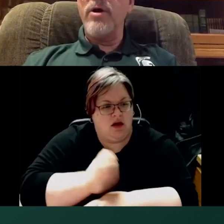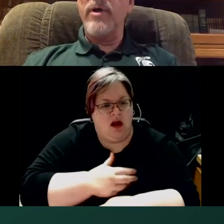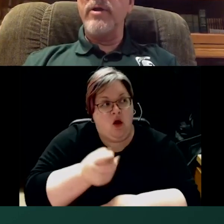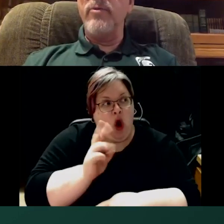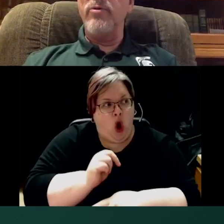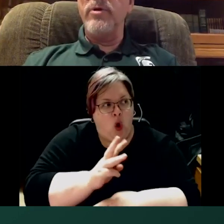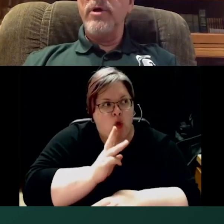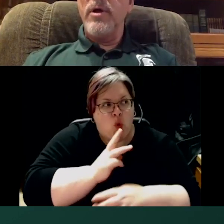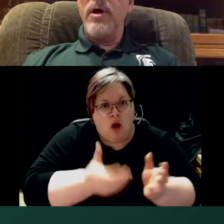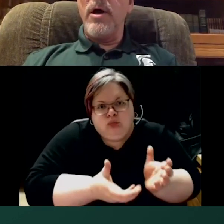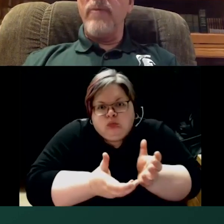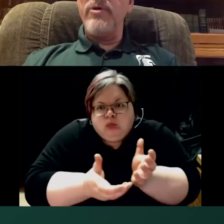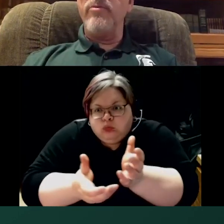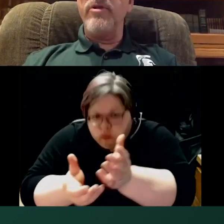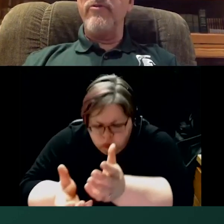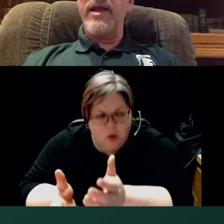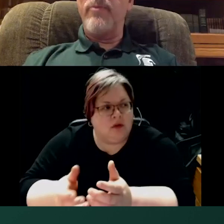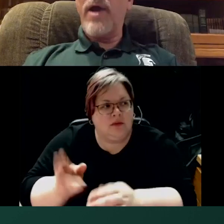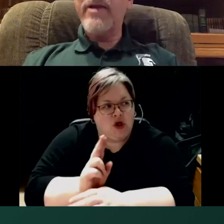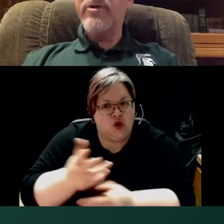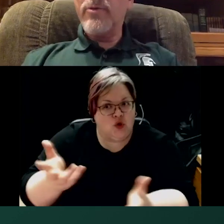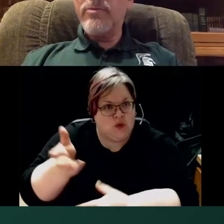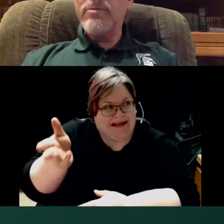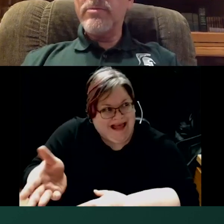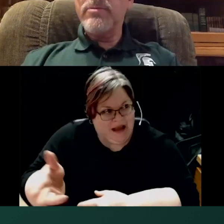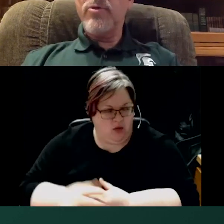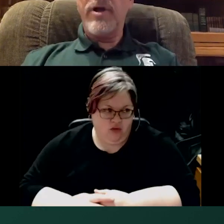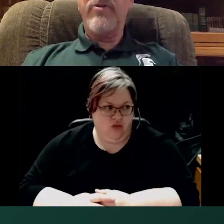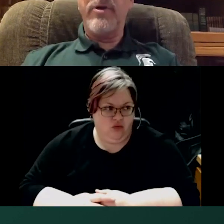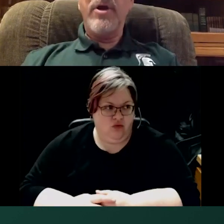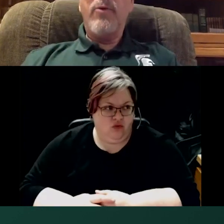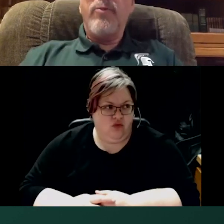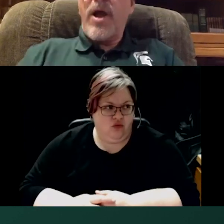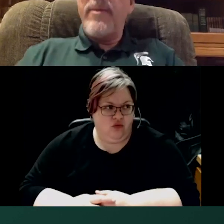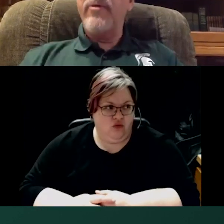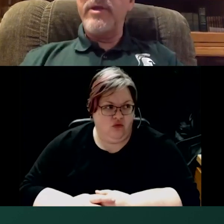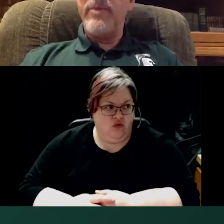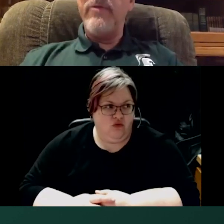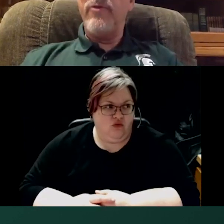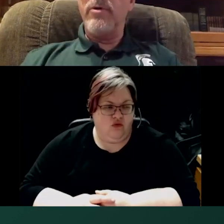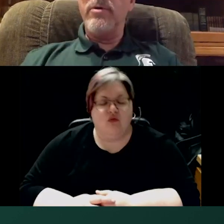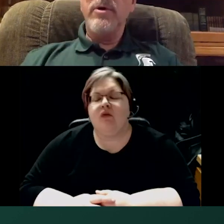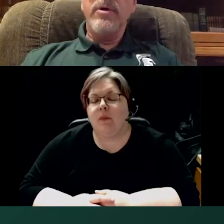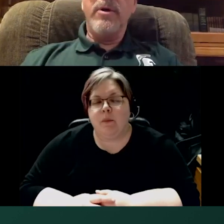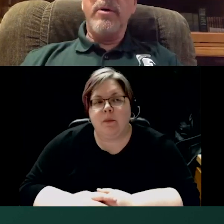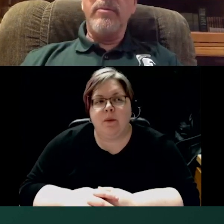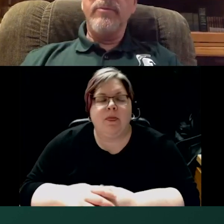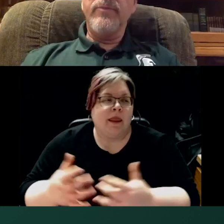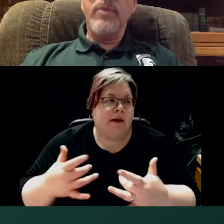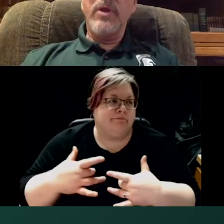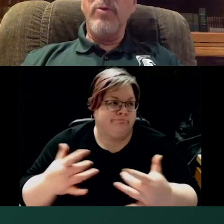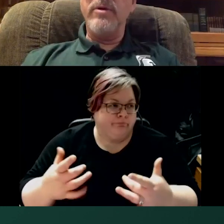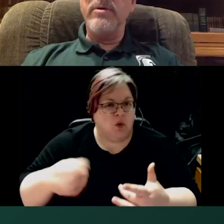finding water on the moon, in terms of like a practical question, would primarily be for